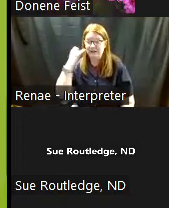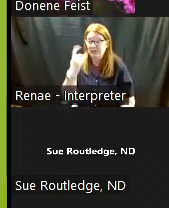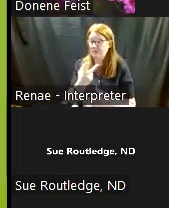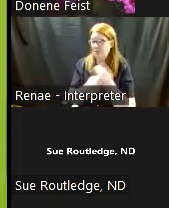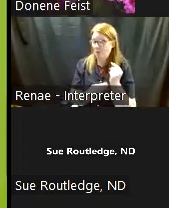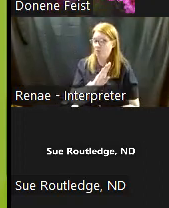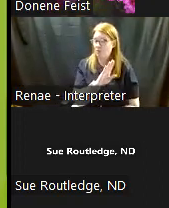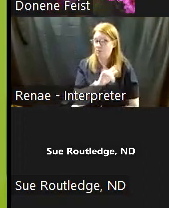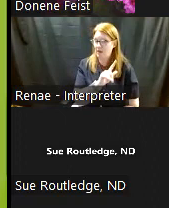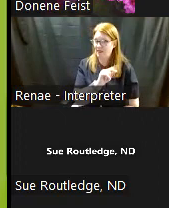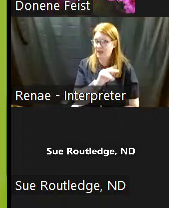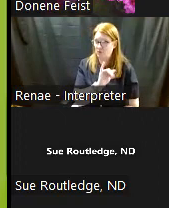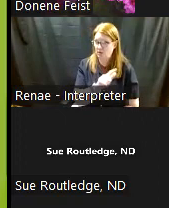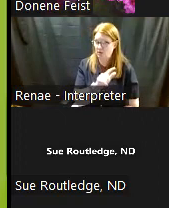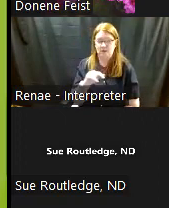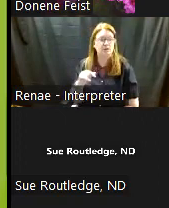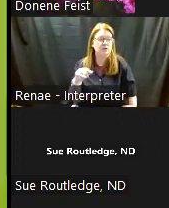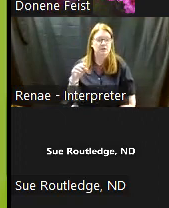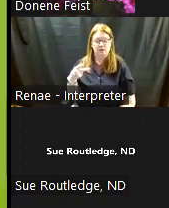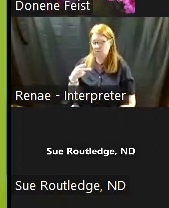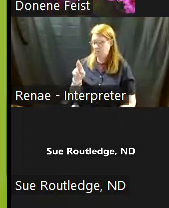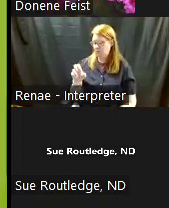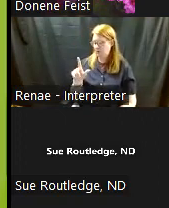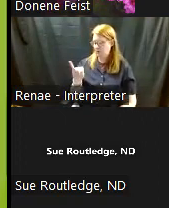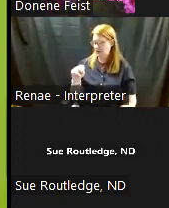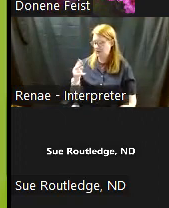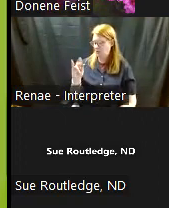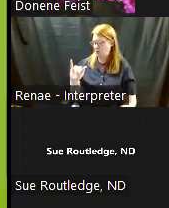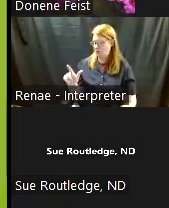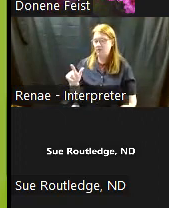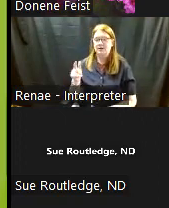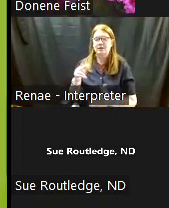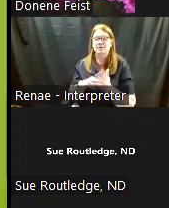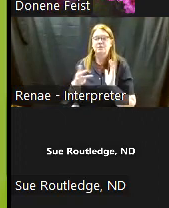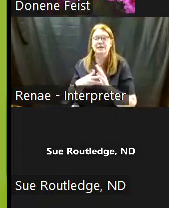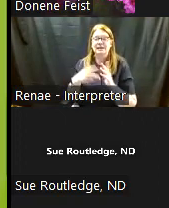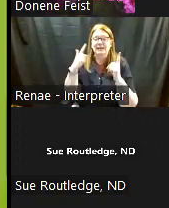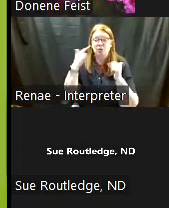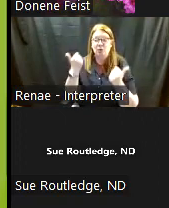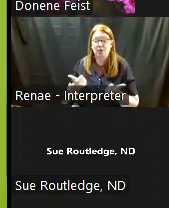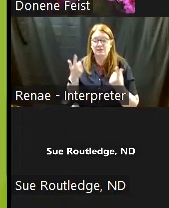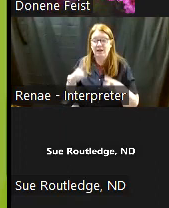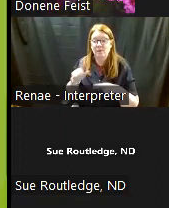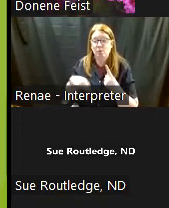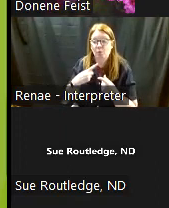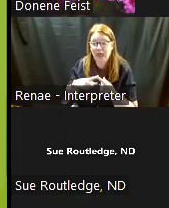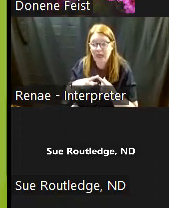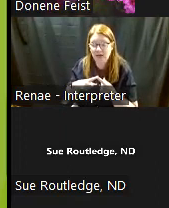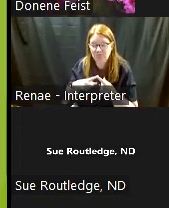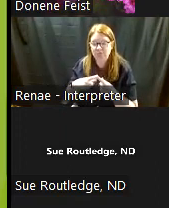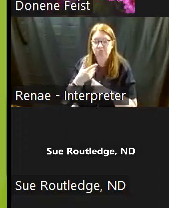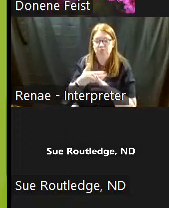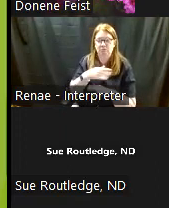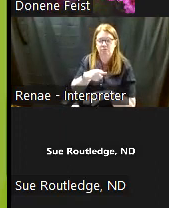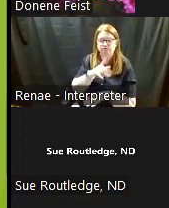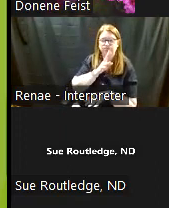bilateral. Prelingual is just meaning that the hearing loss occurred before our child learned to